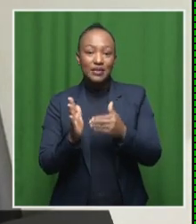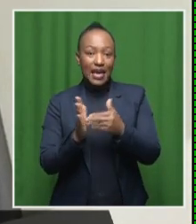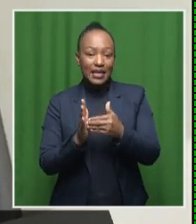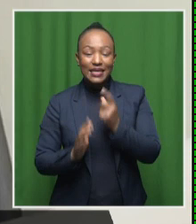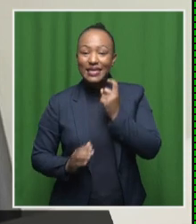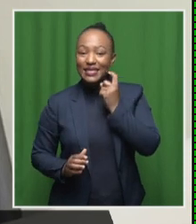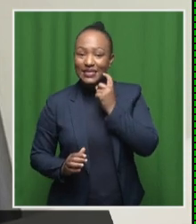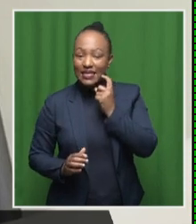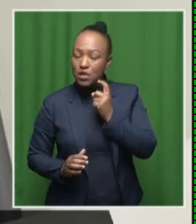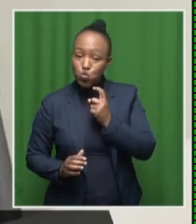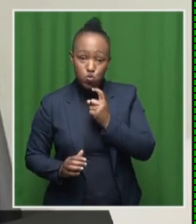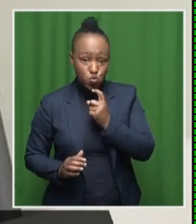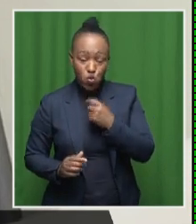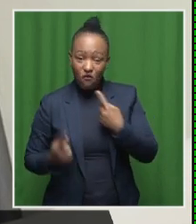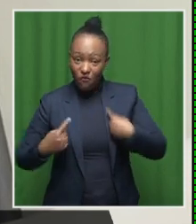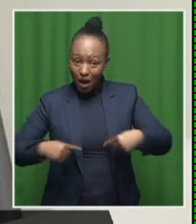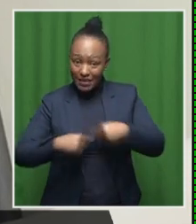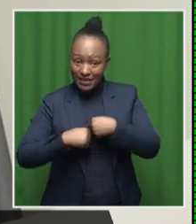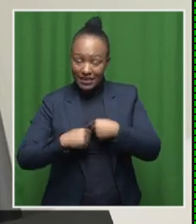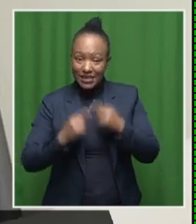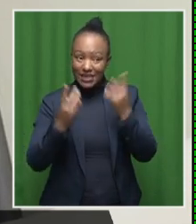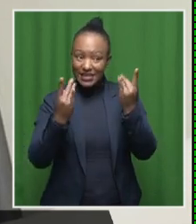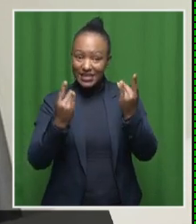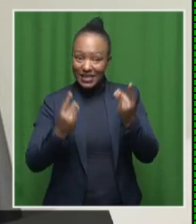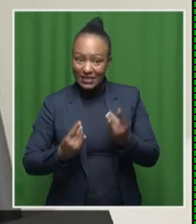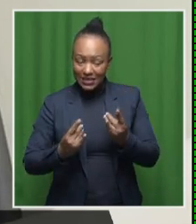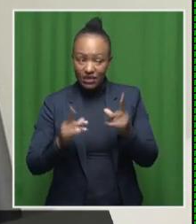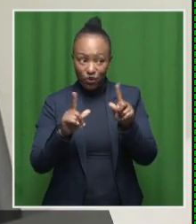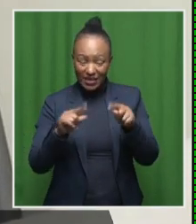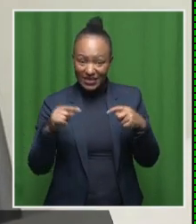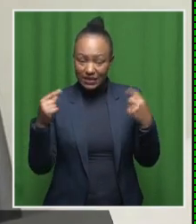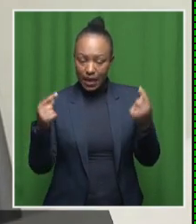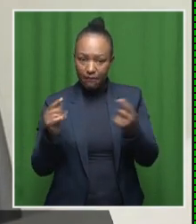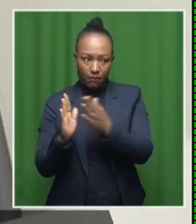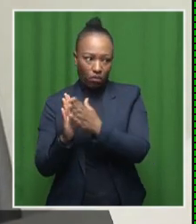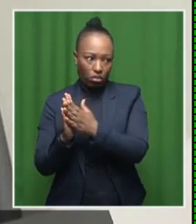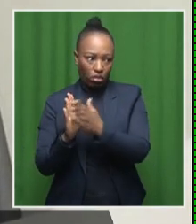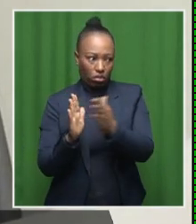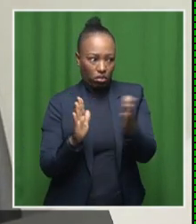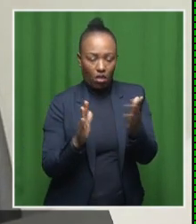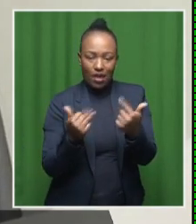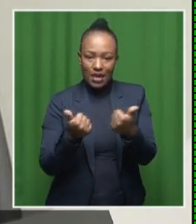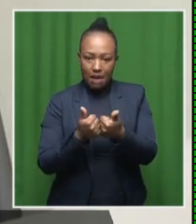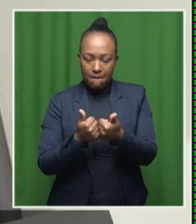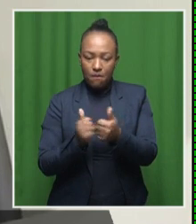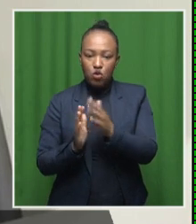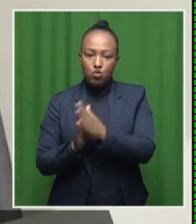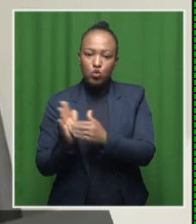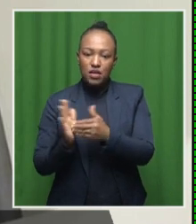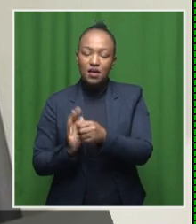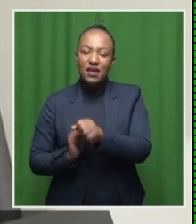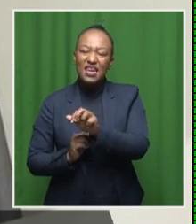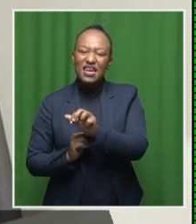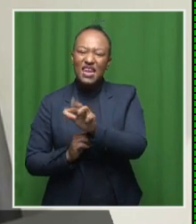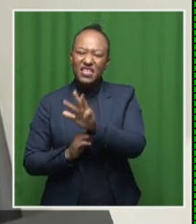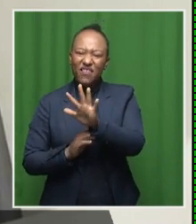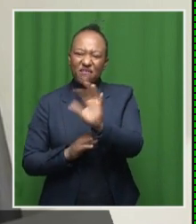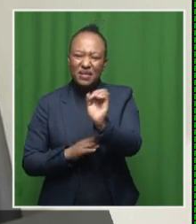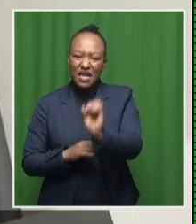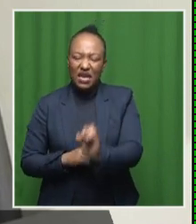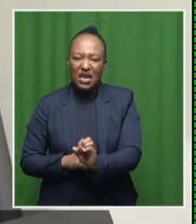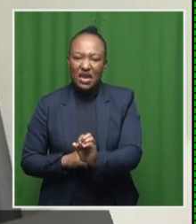for us. Just looking at the statistics of the entire game, New Zealand had a 95%